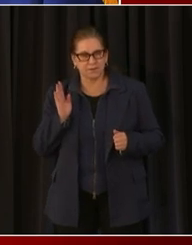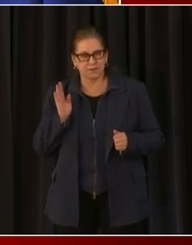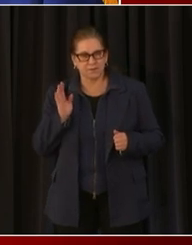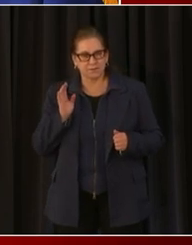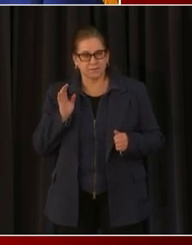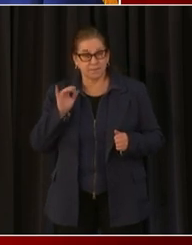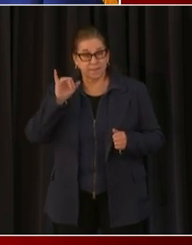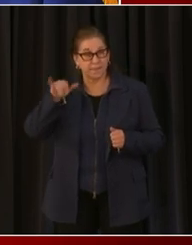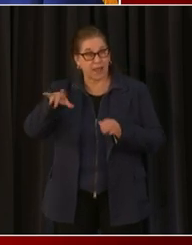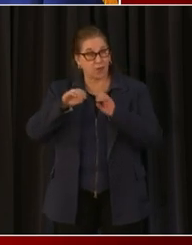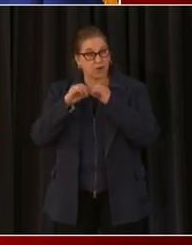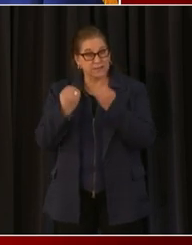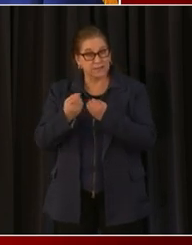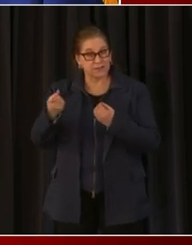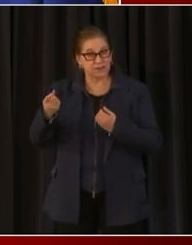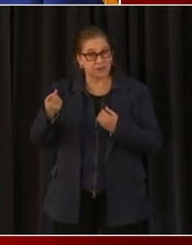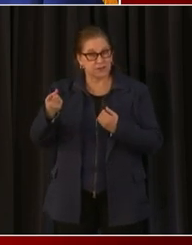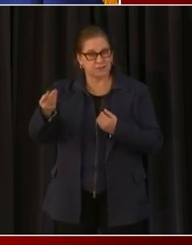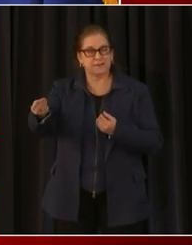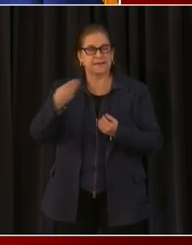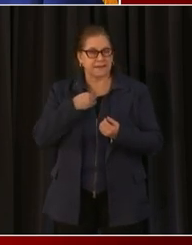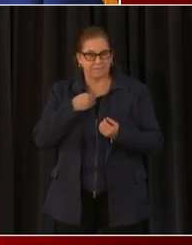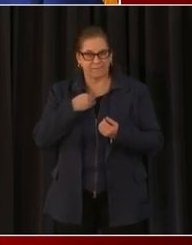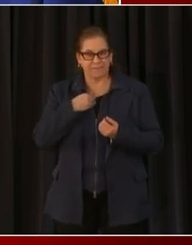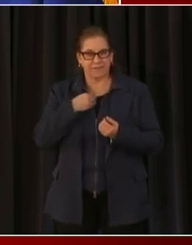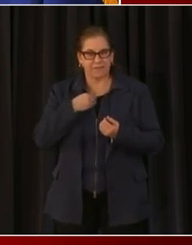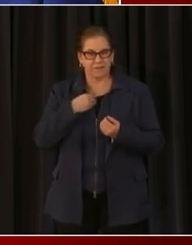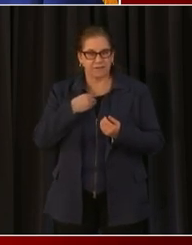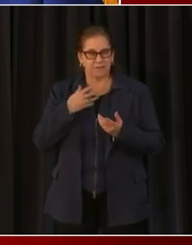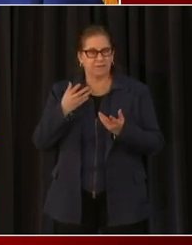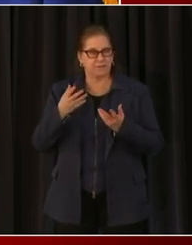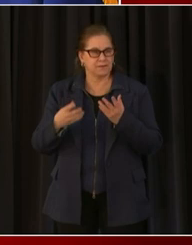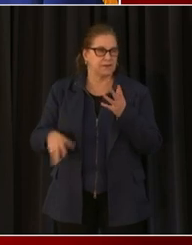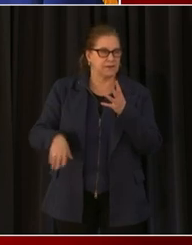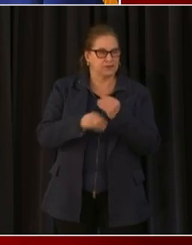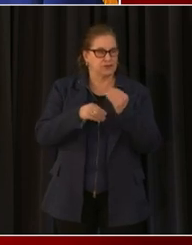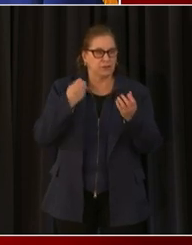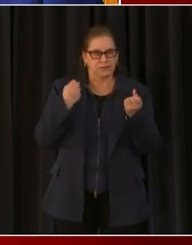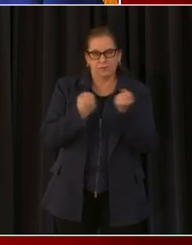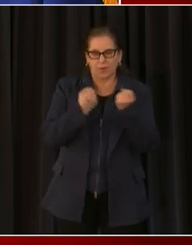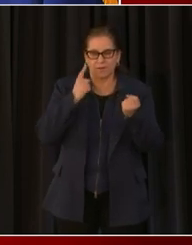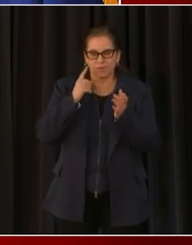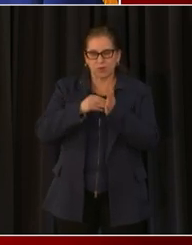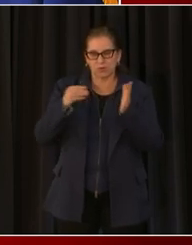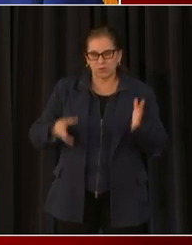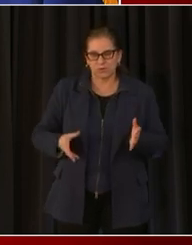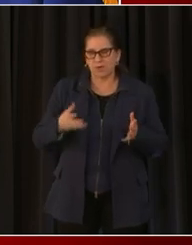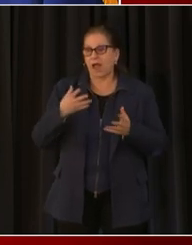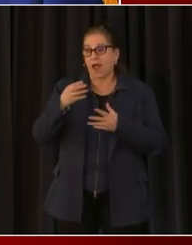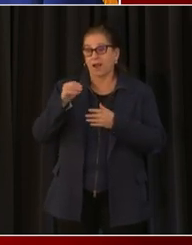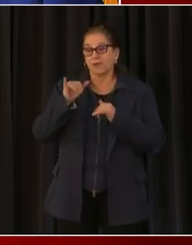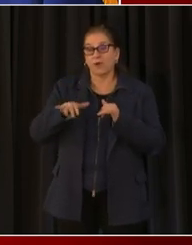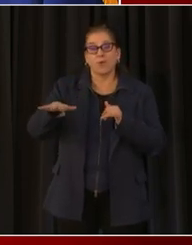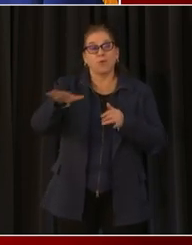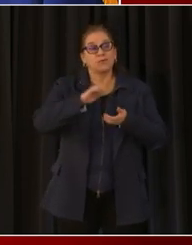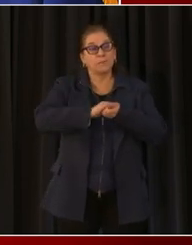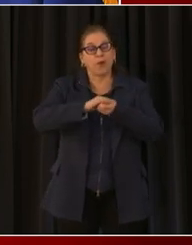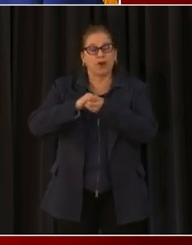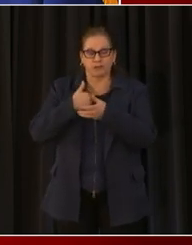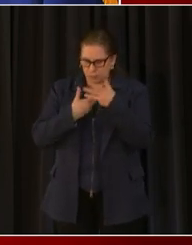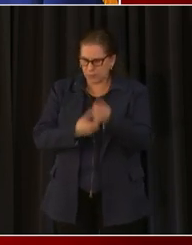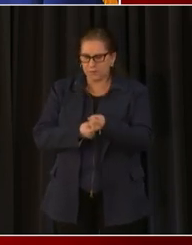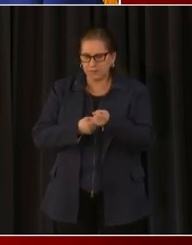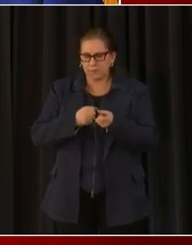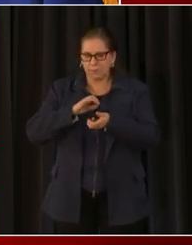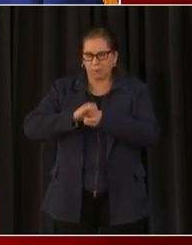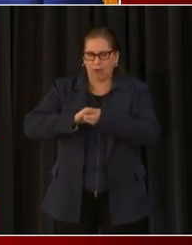students. Our schools also have access to trusted partners that provide high-quality services. We can tap into those resources as